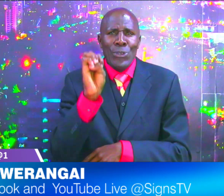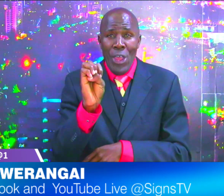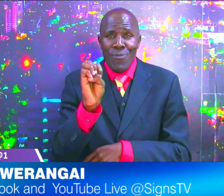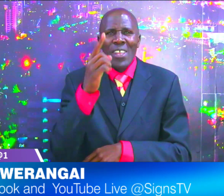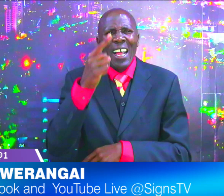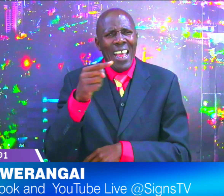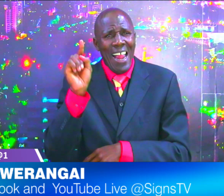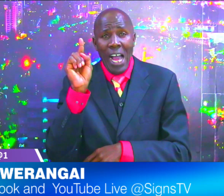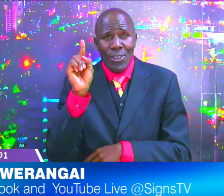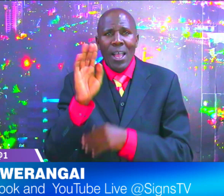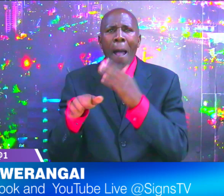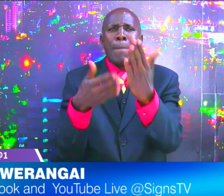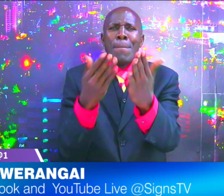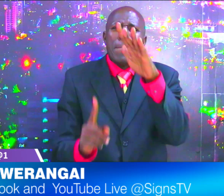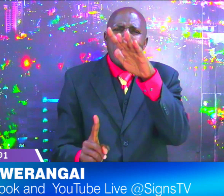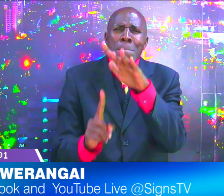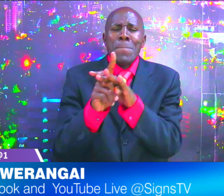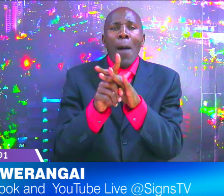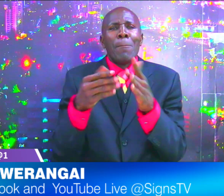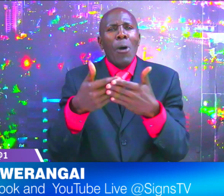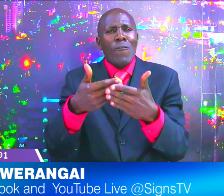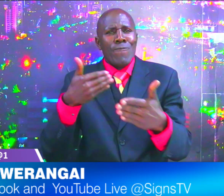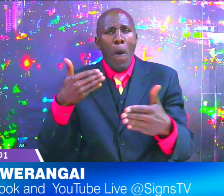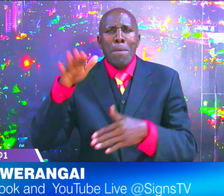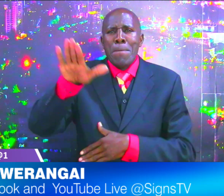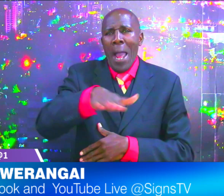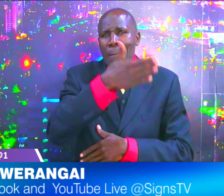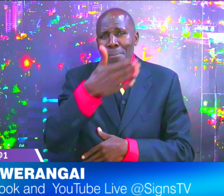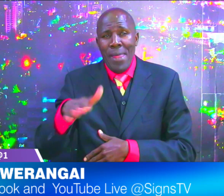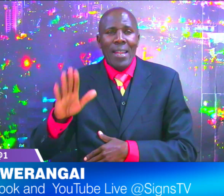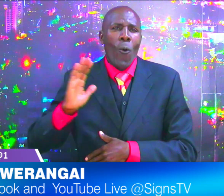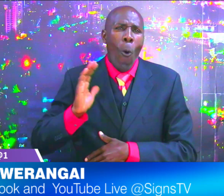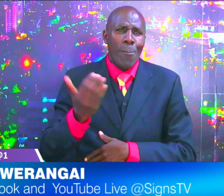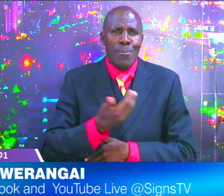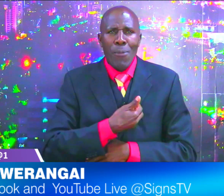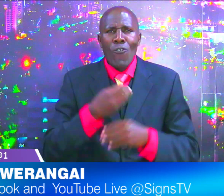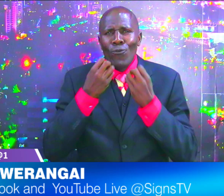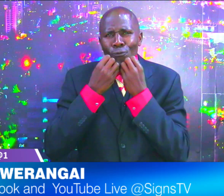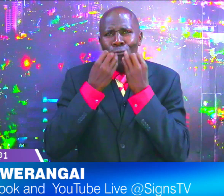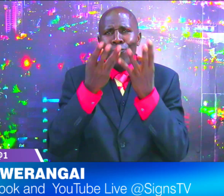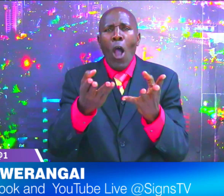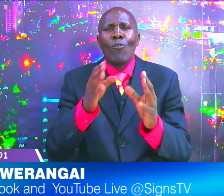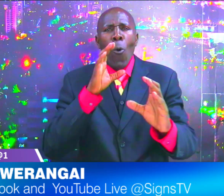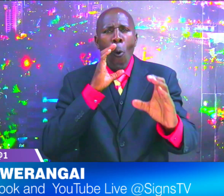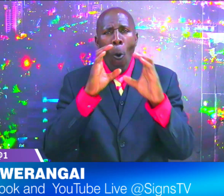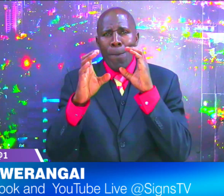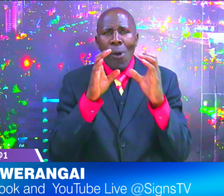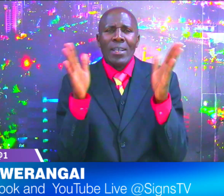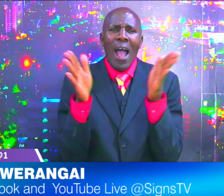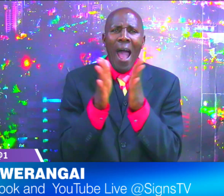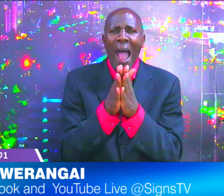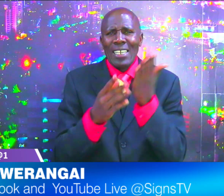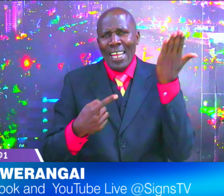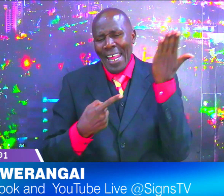Solicitor General Shadrach Moses is currently appearing before Parliament's Committee on